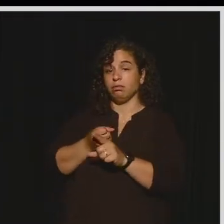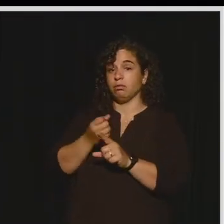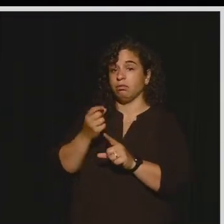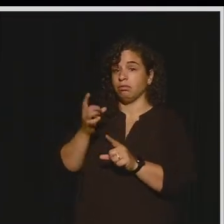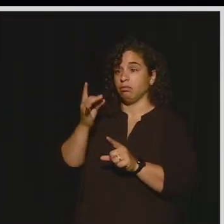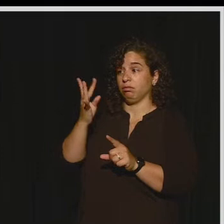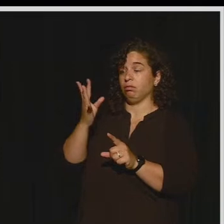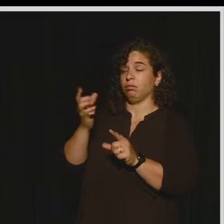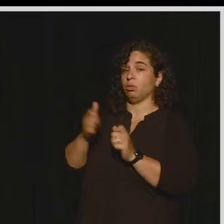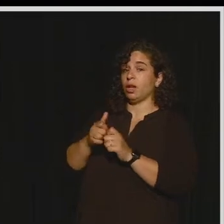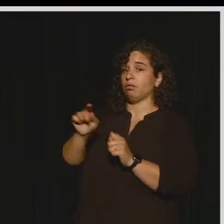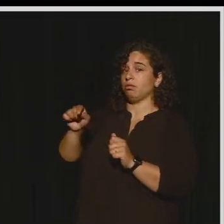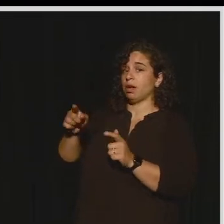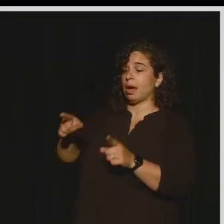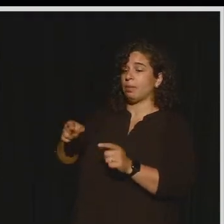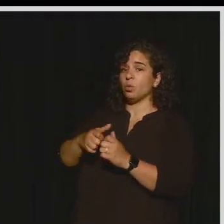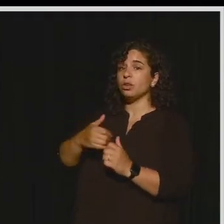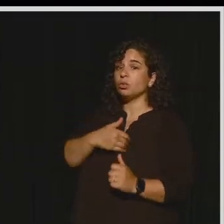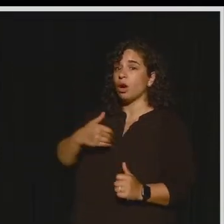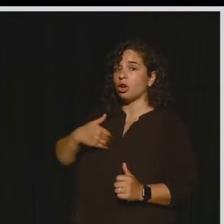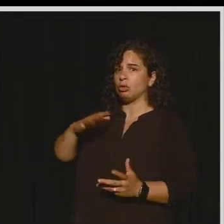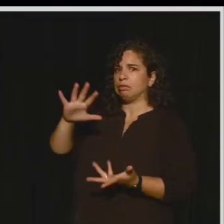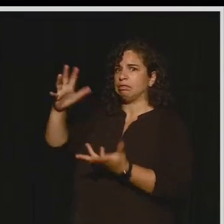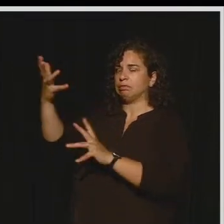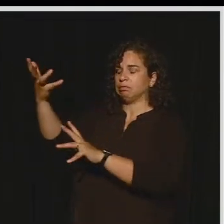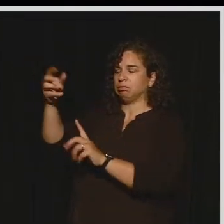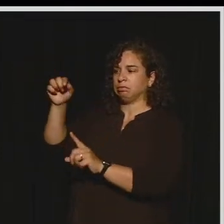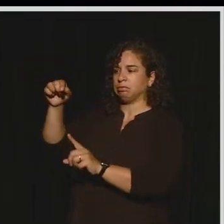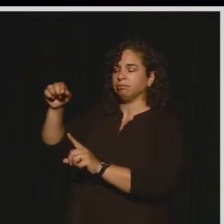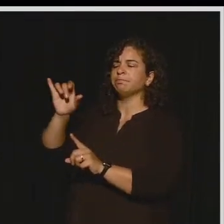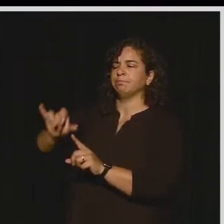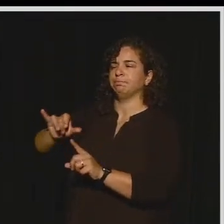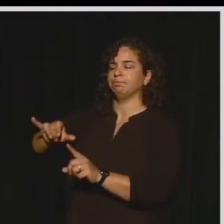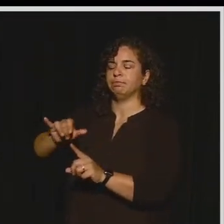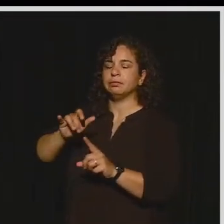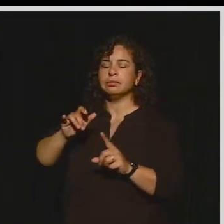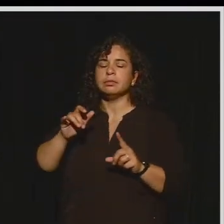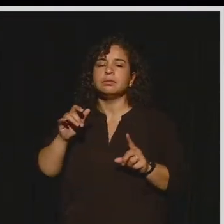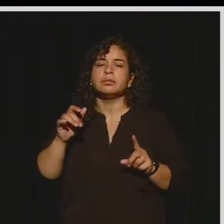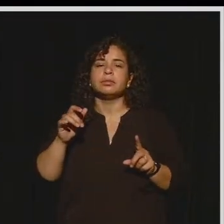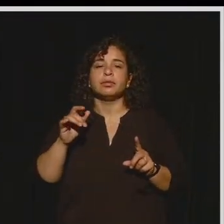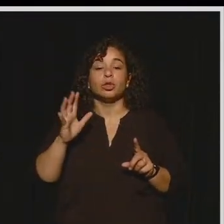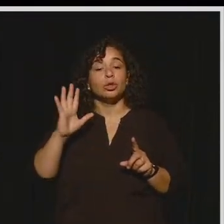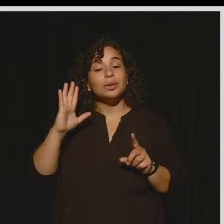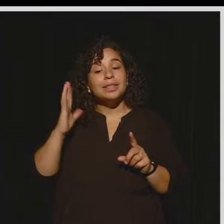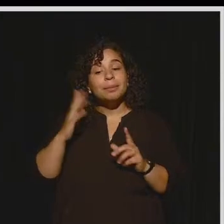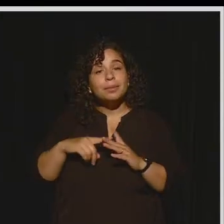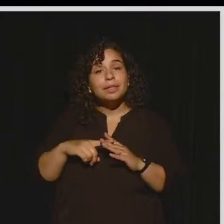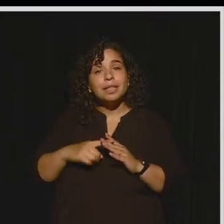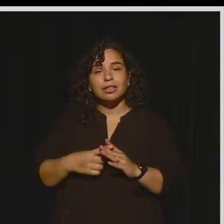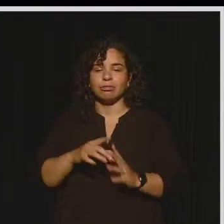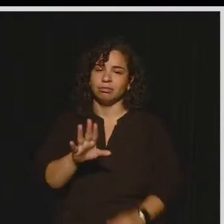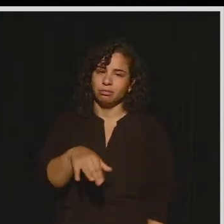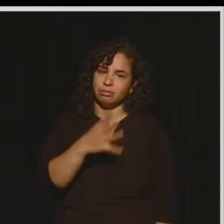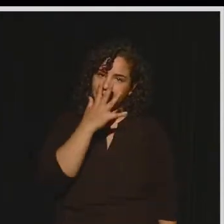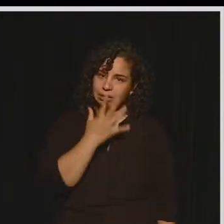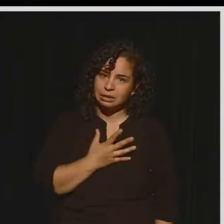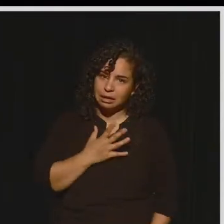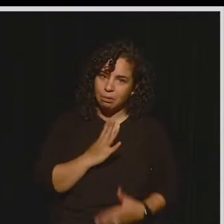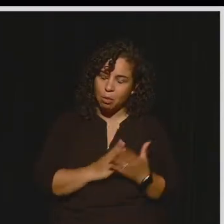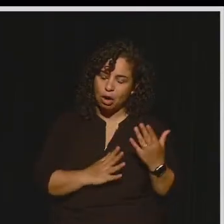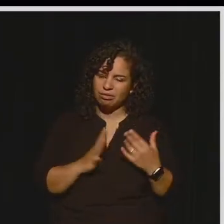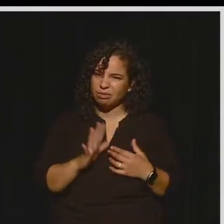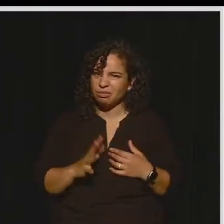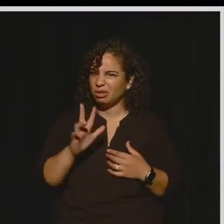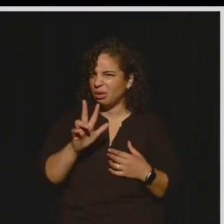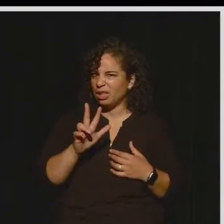Toronto and that all stuff. And so there initially, and this is the really sad part, you know, 3 or 4 years